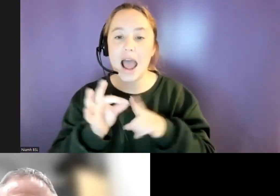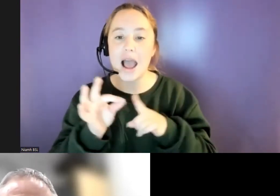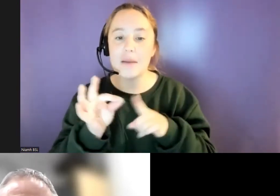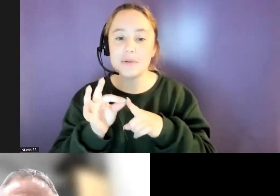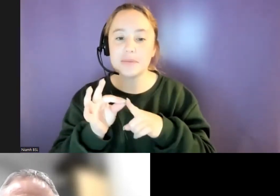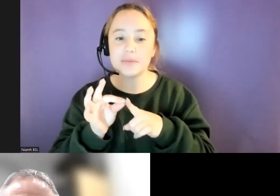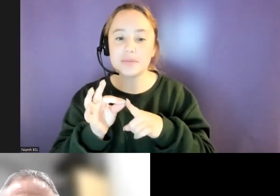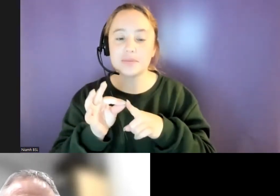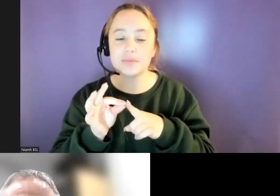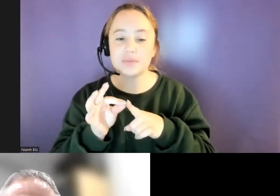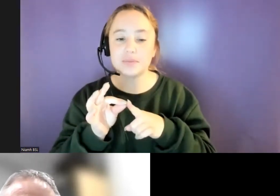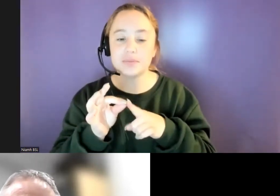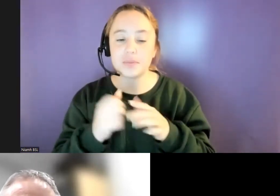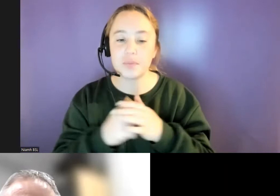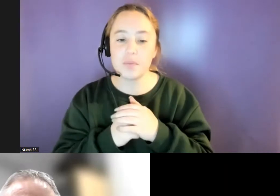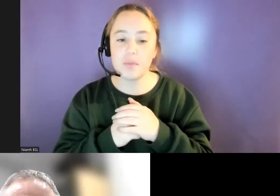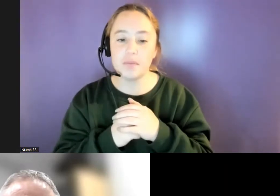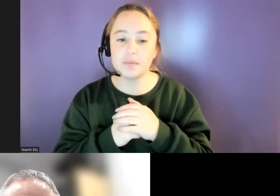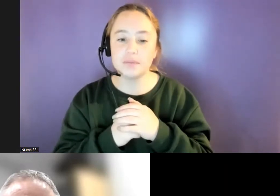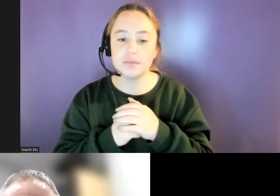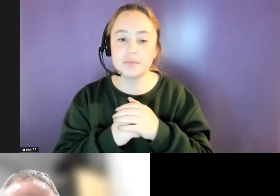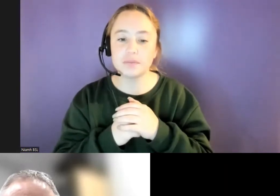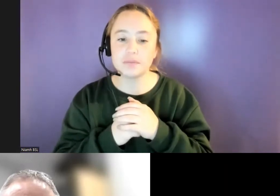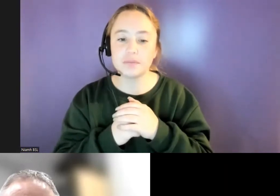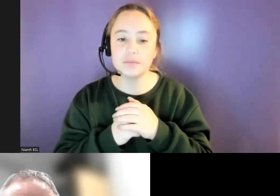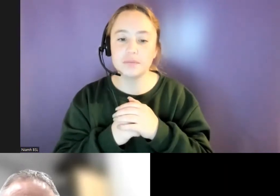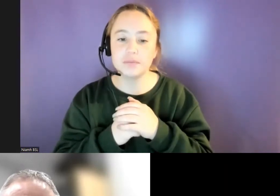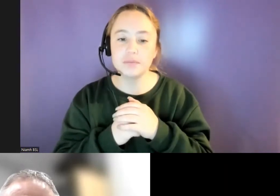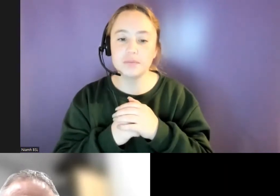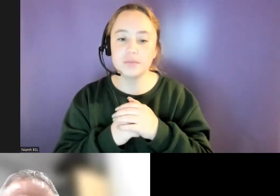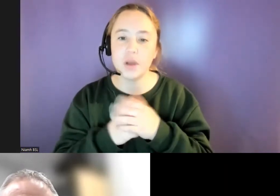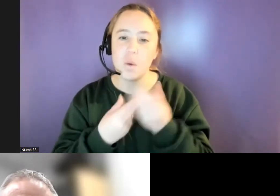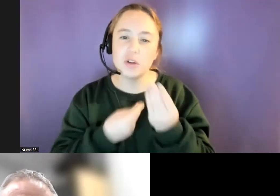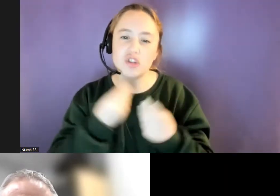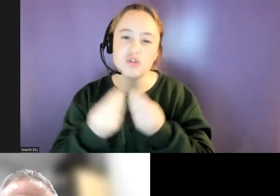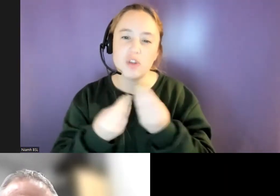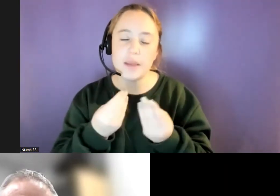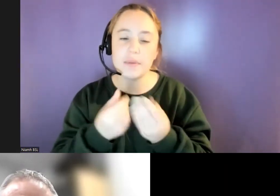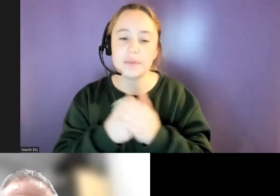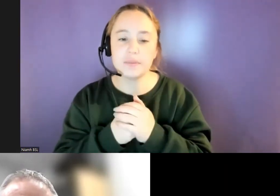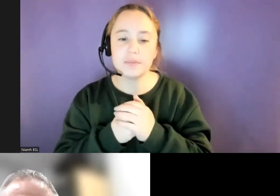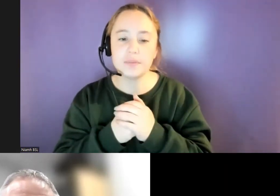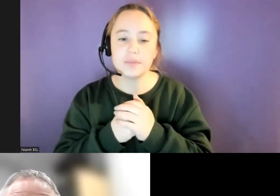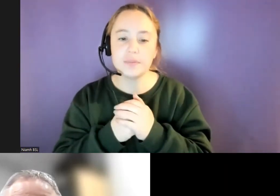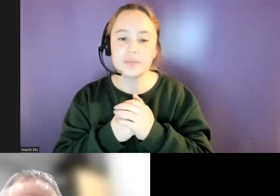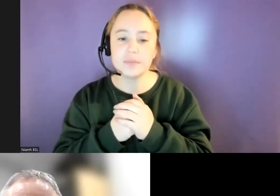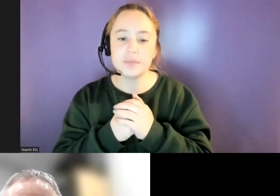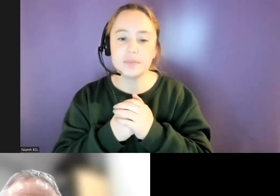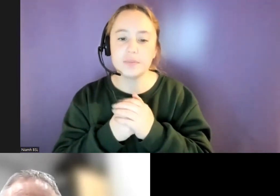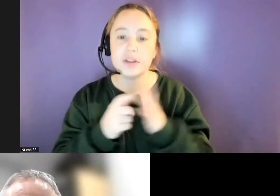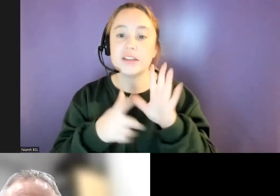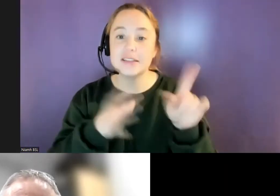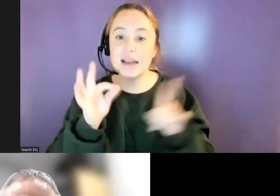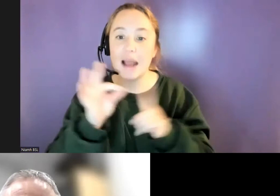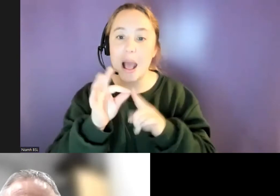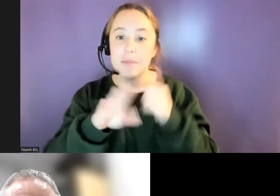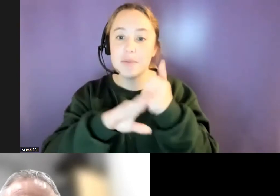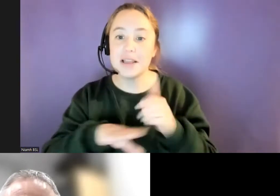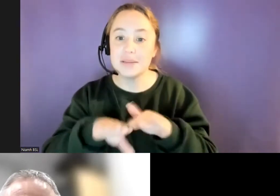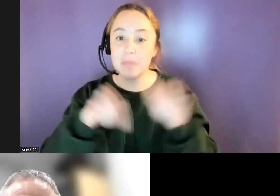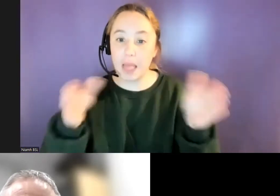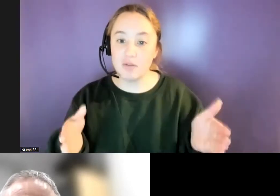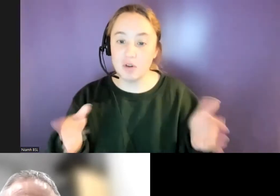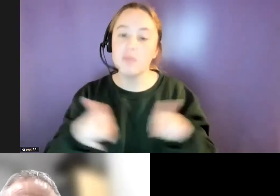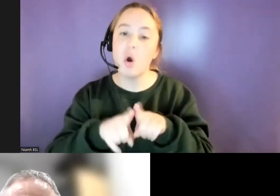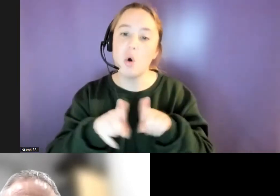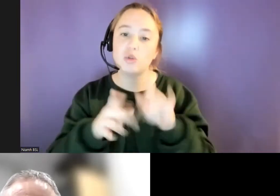from Welcome Me. It's a web. I'll give you a sort of description of it. It's a web. Well, it's an app-based platform. It's also web-based as